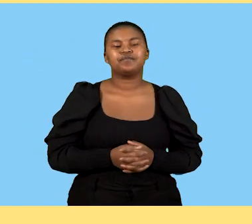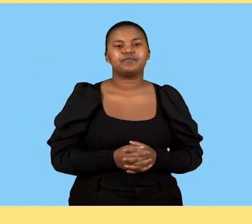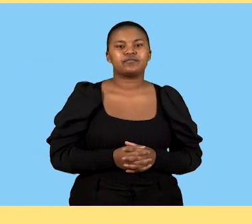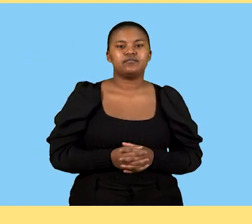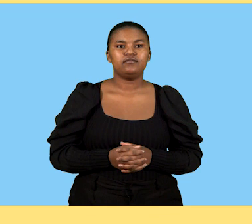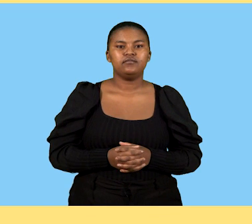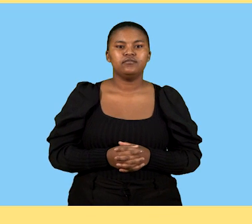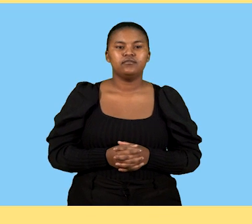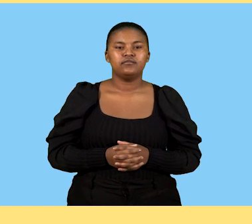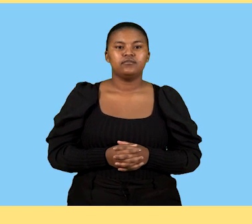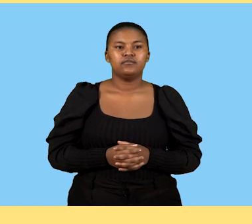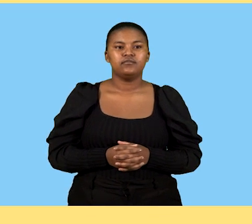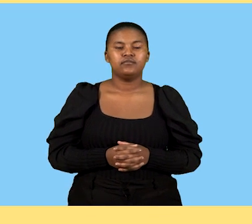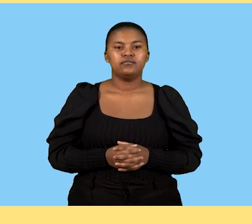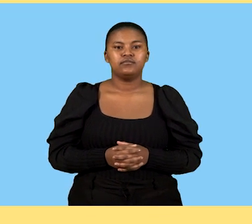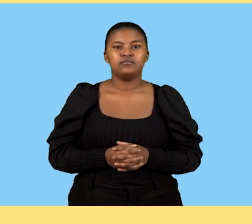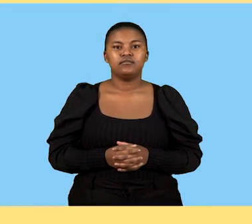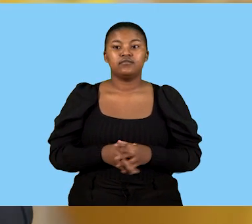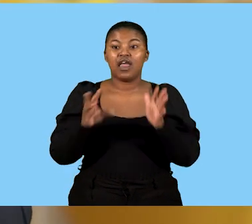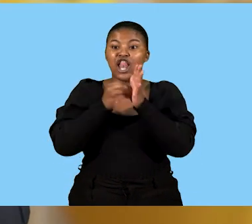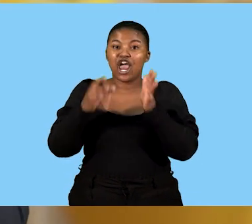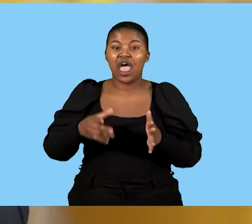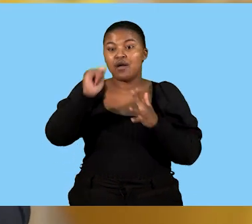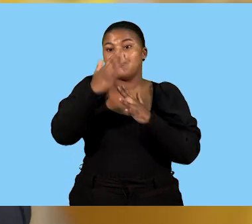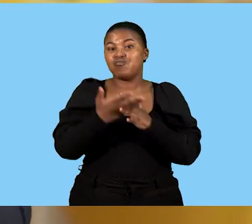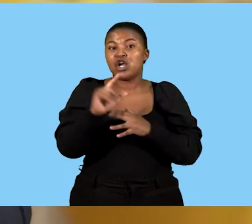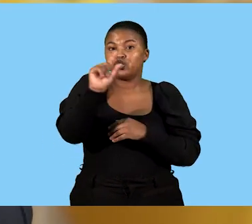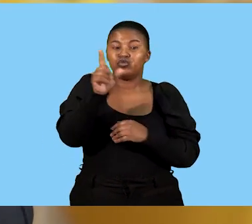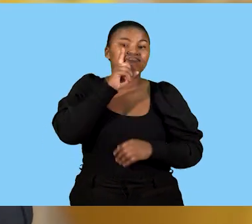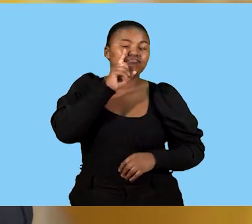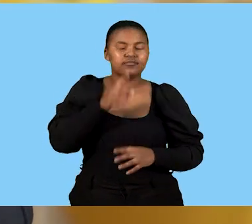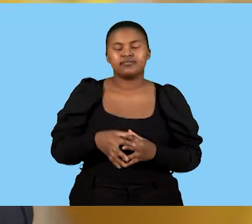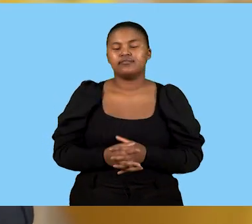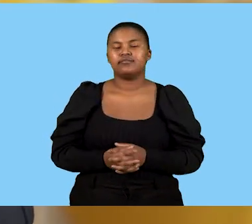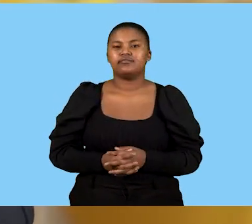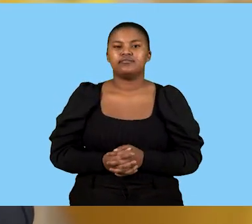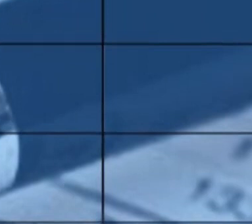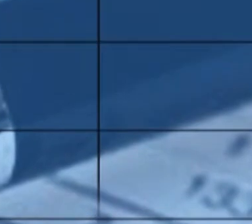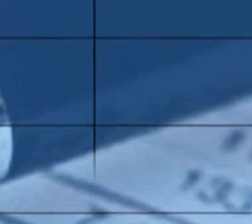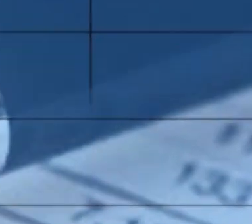liabilities. Dear learners, let us go for an ad break, and I'll see you shortly.